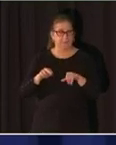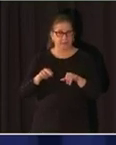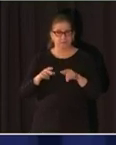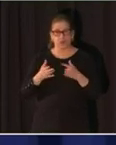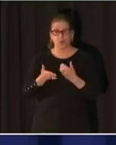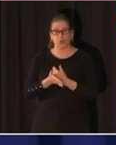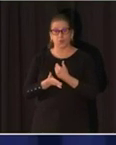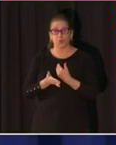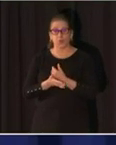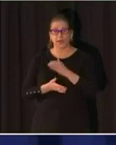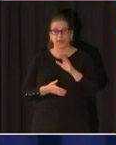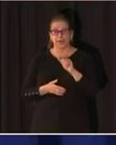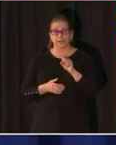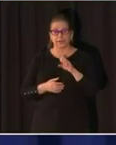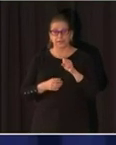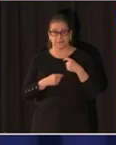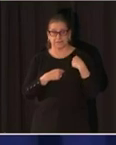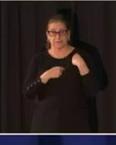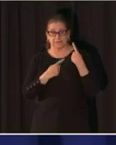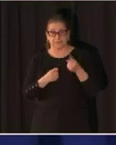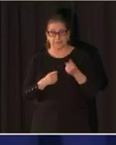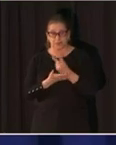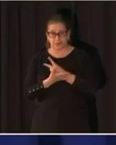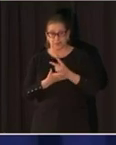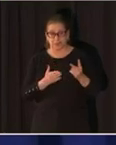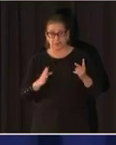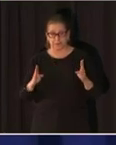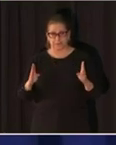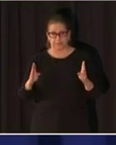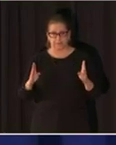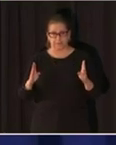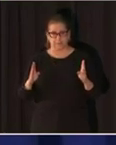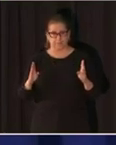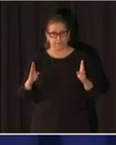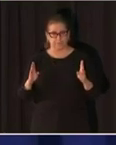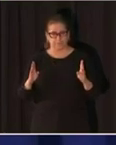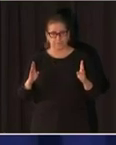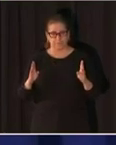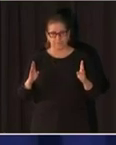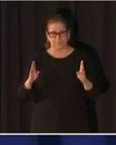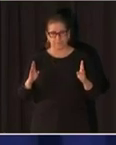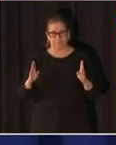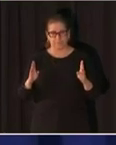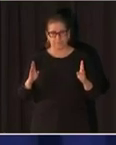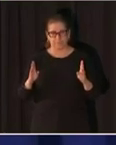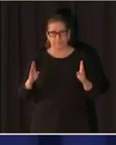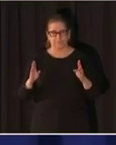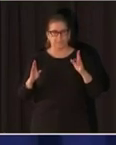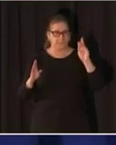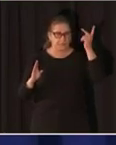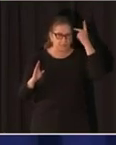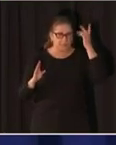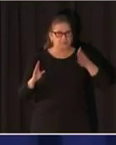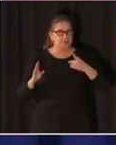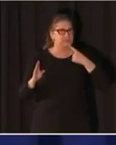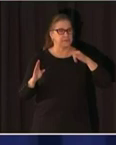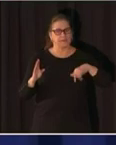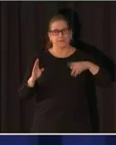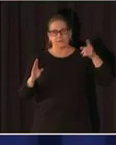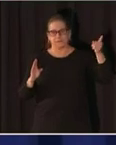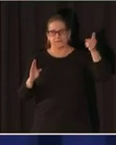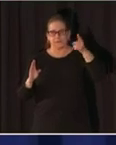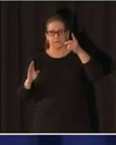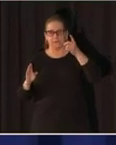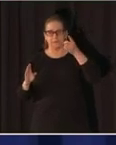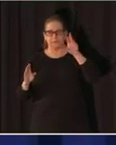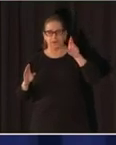time. And so you'll hear a lot of public health leaders and officials talk about this. You hear Dr. Fauci talk about what are